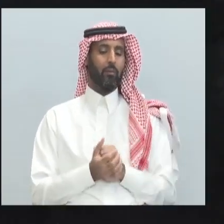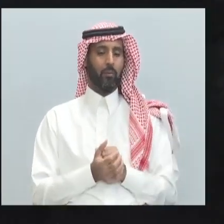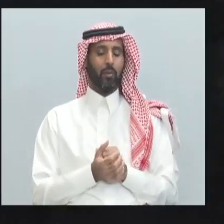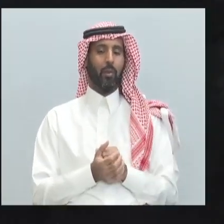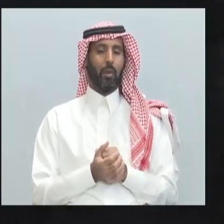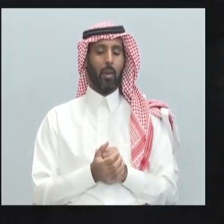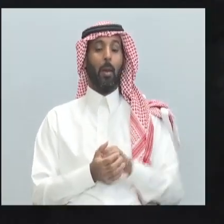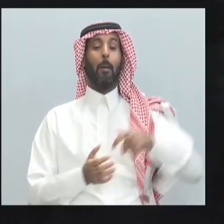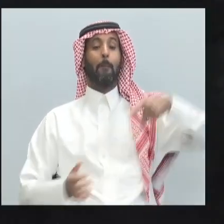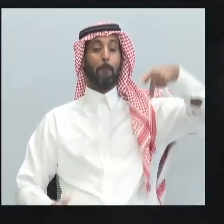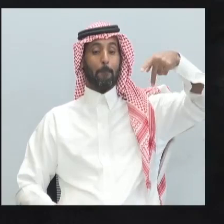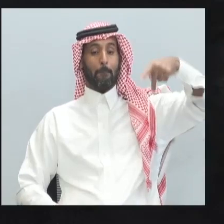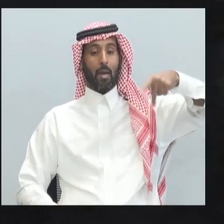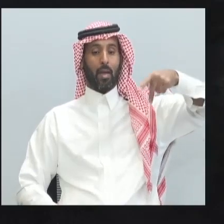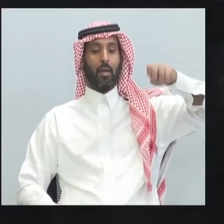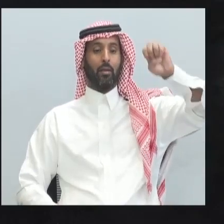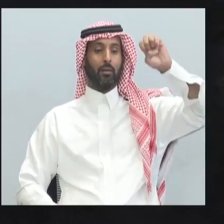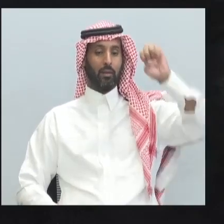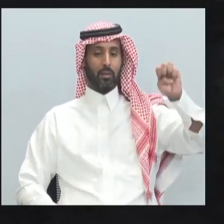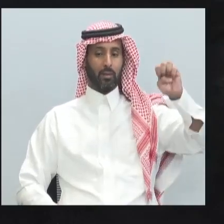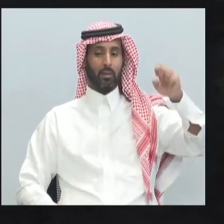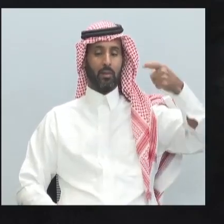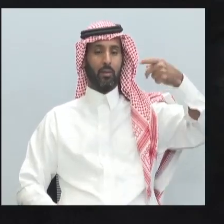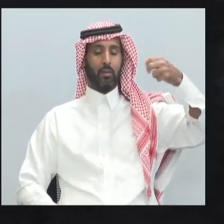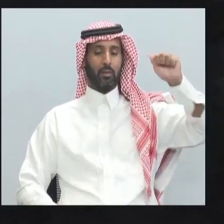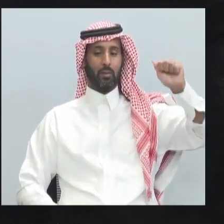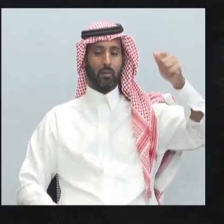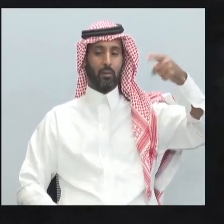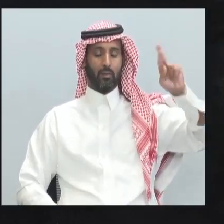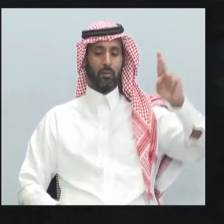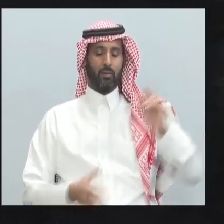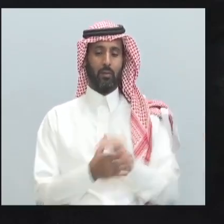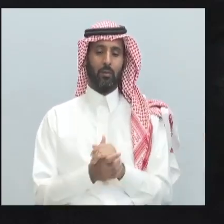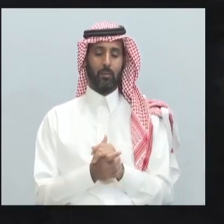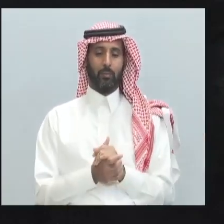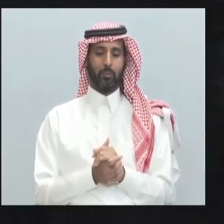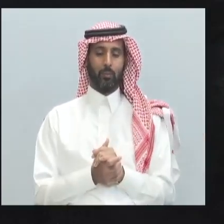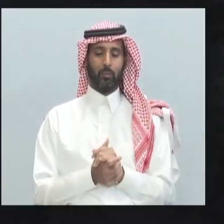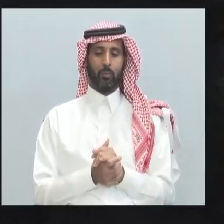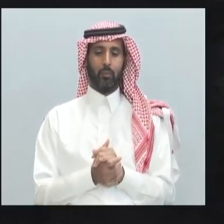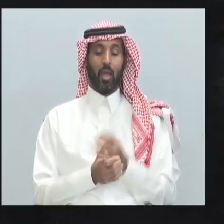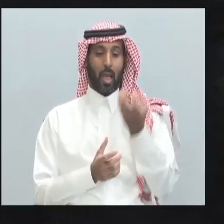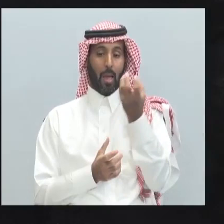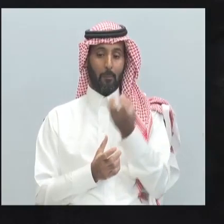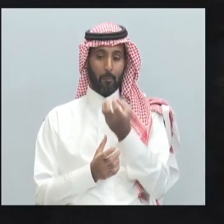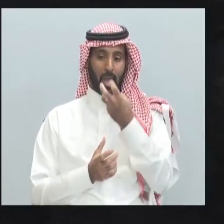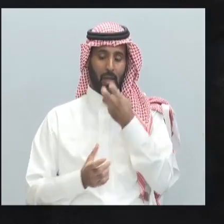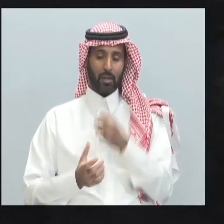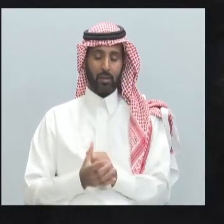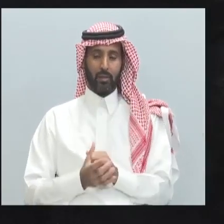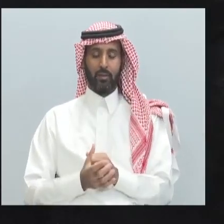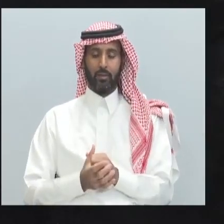pear? Yes, E-A-R. E-A-R. So, this is a pear. This is a